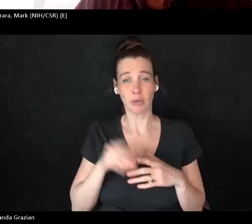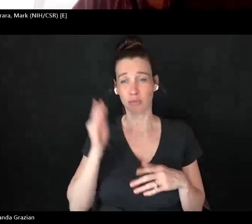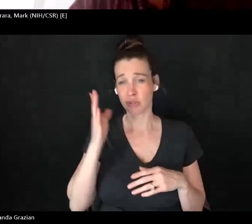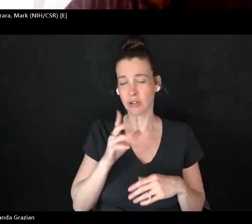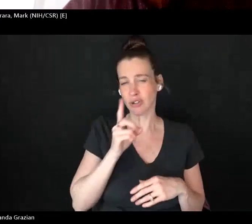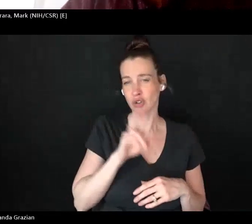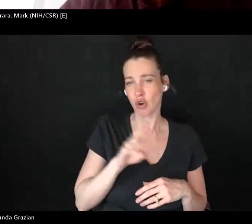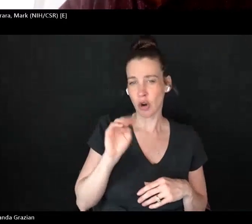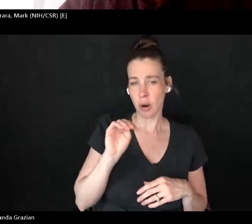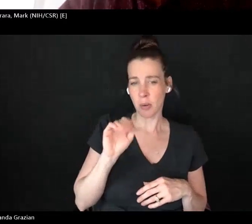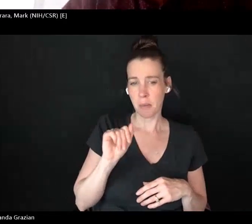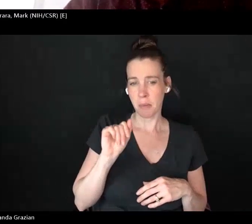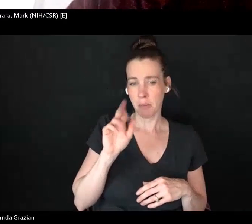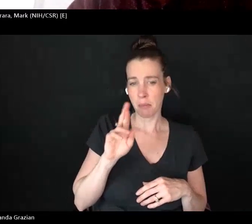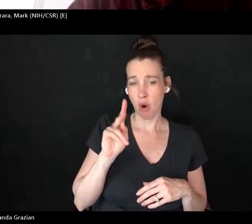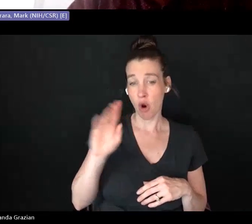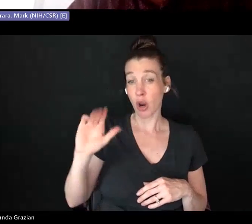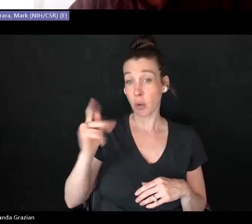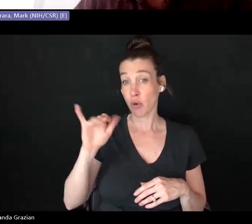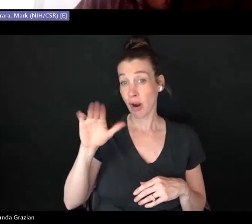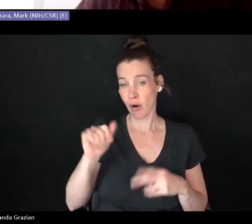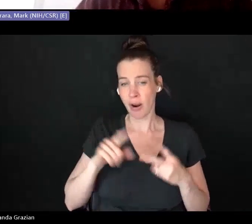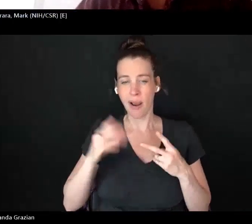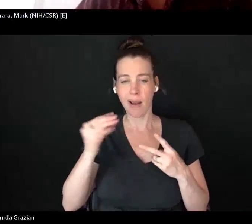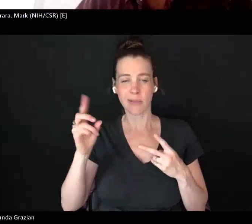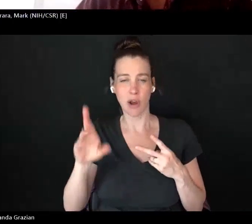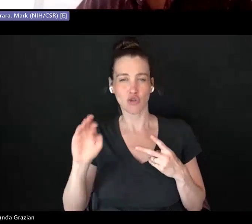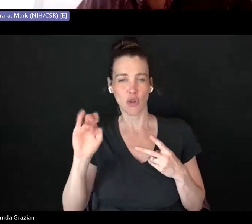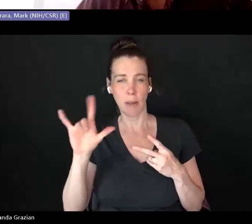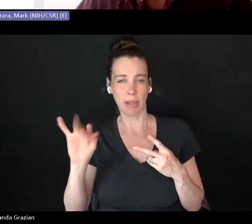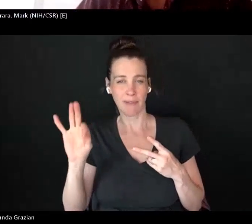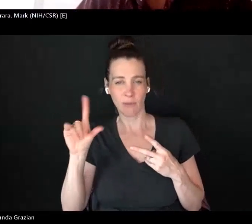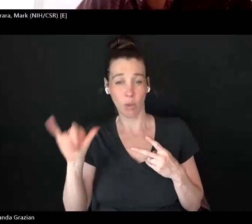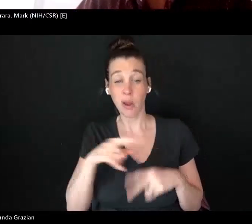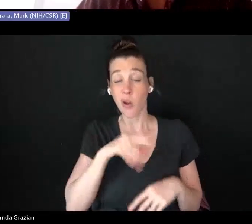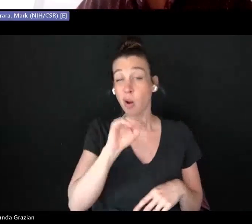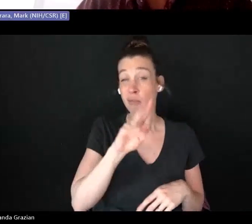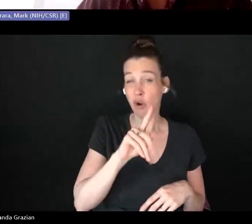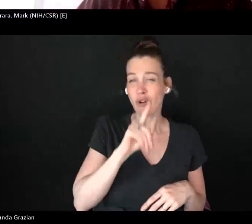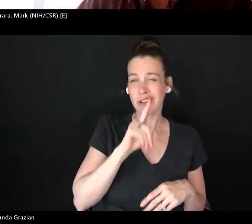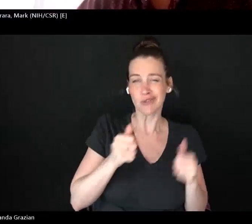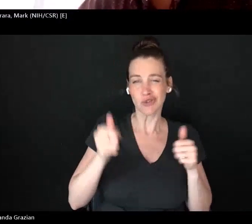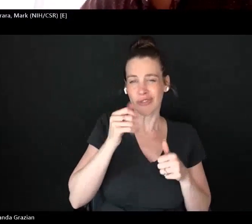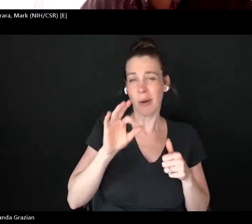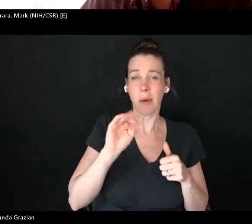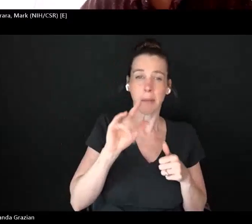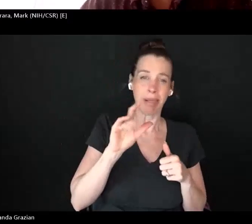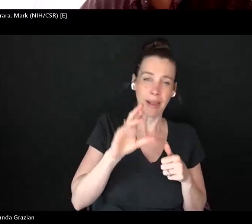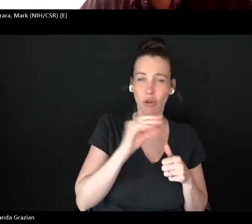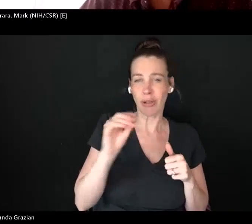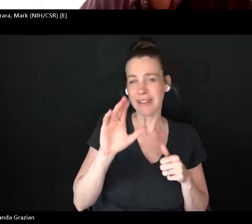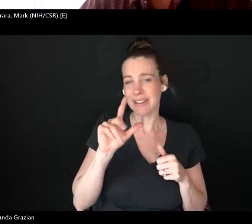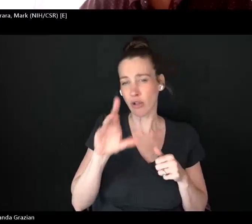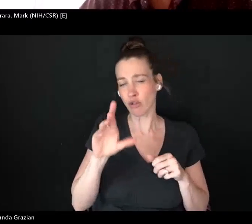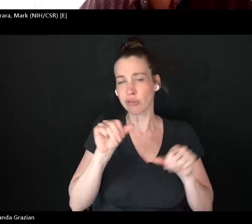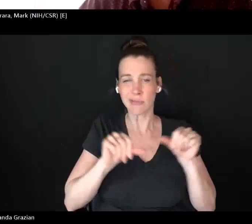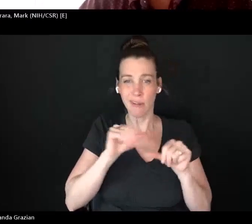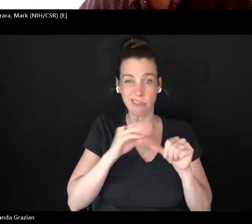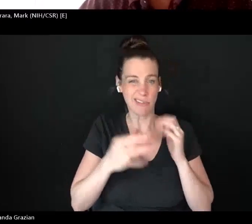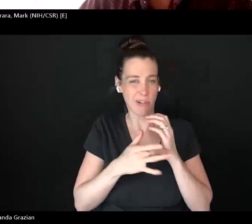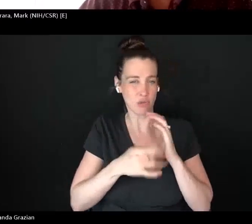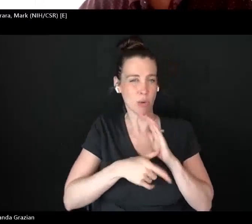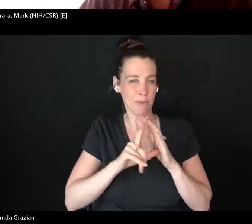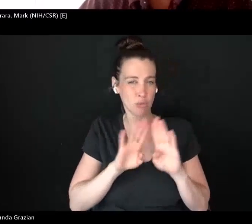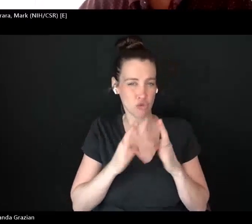Mark Caprera and Dr. Emily Foley. Mark is chief of the Molecular and Cellular Sciences and Technologies Review